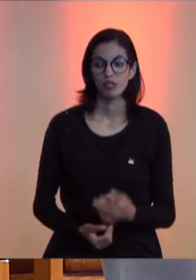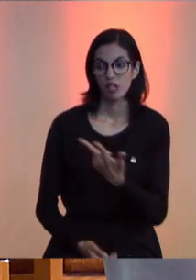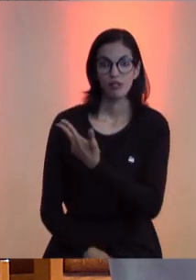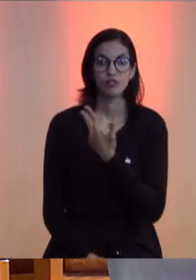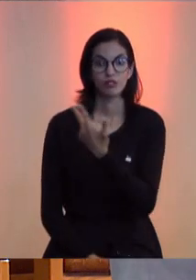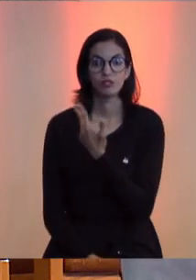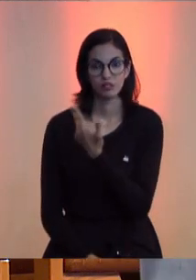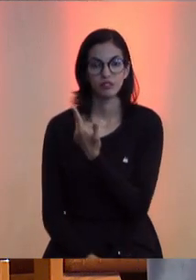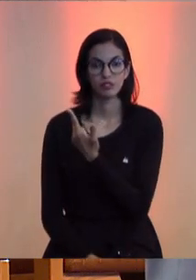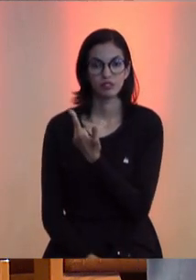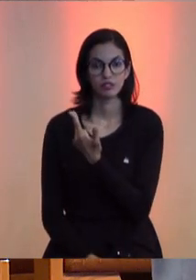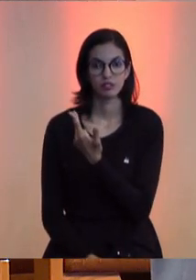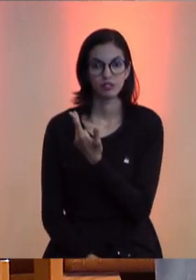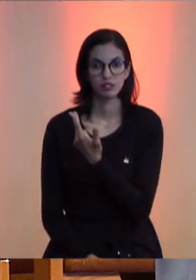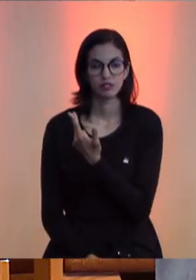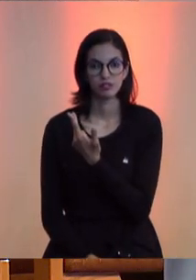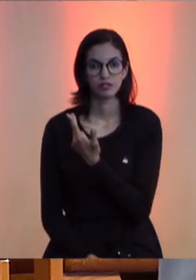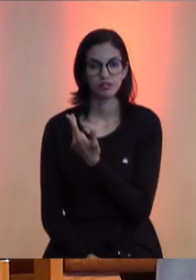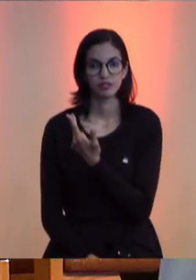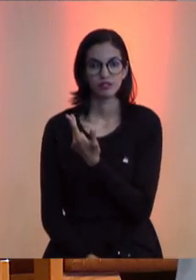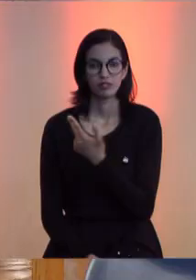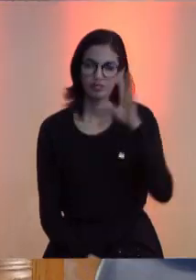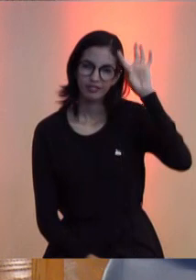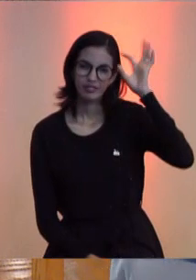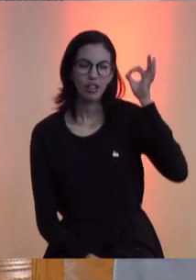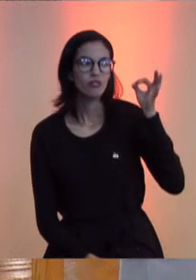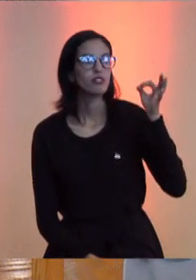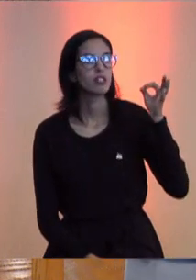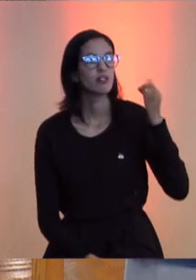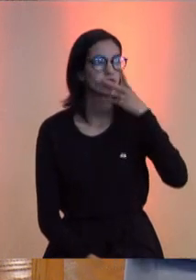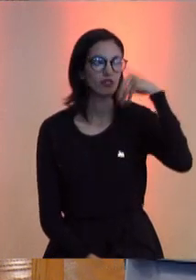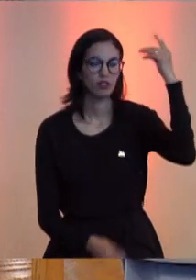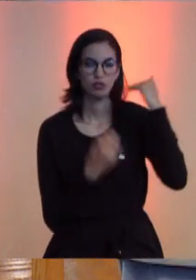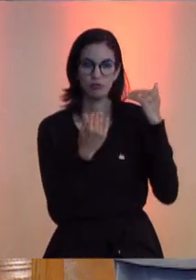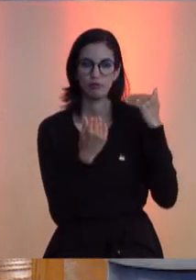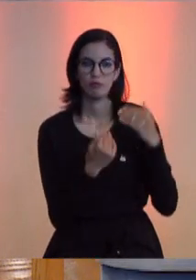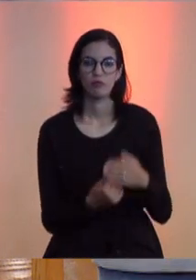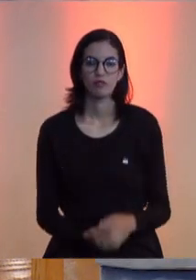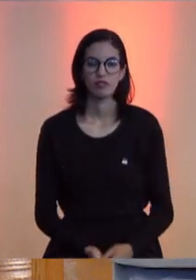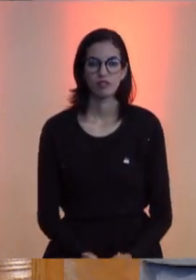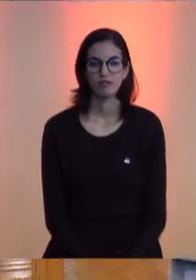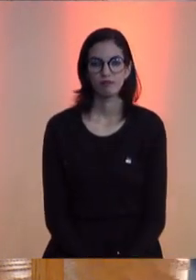tan audaces para decir, sabemos que Dios puede? And this is what I found. Y esto es lo que encontré. You